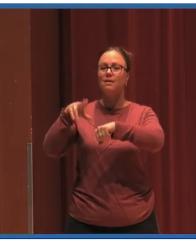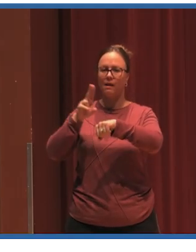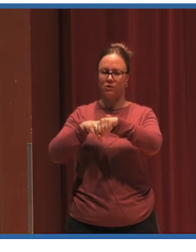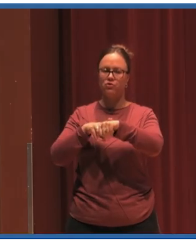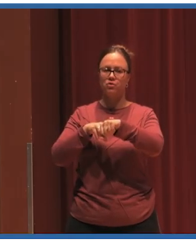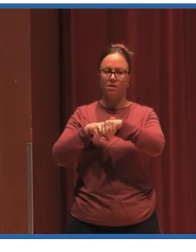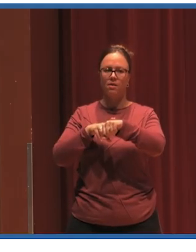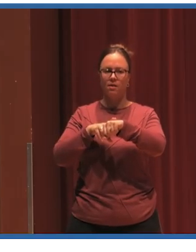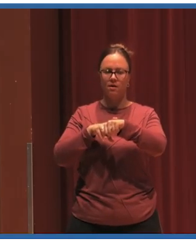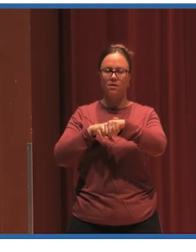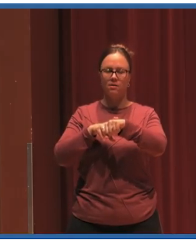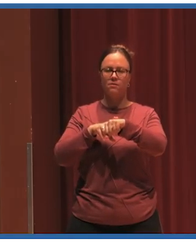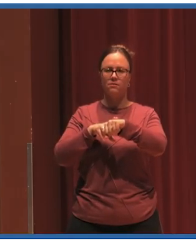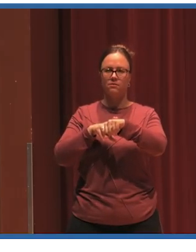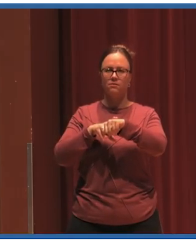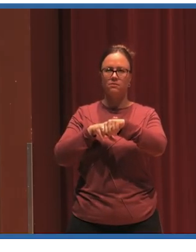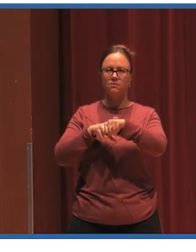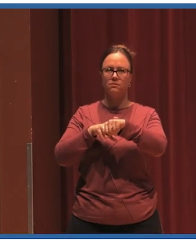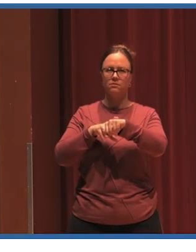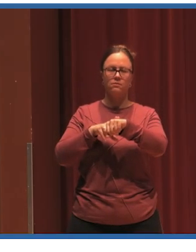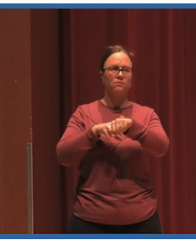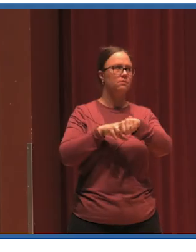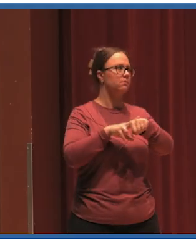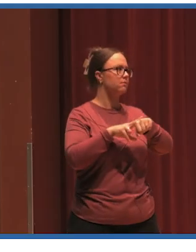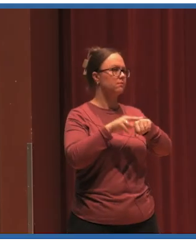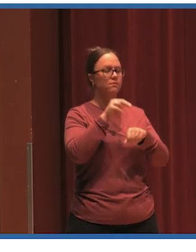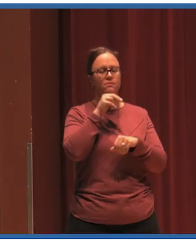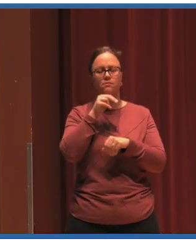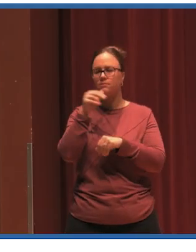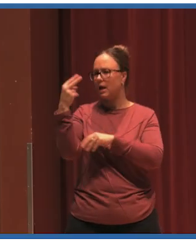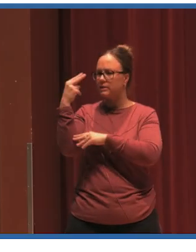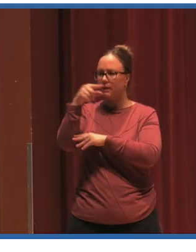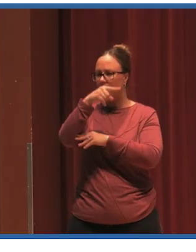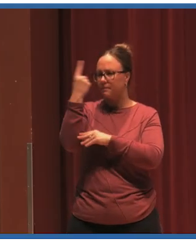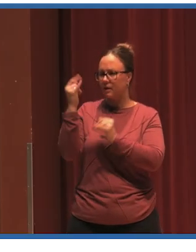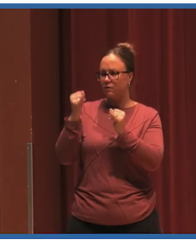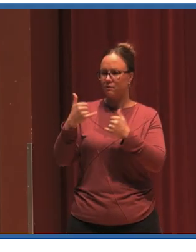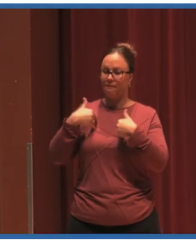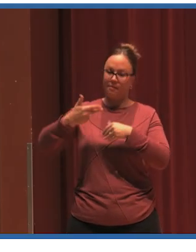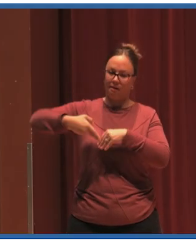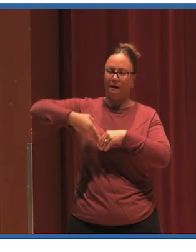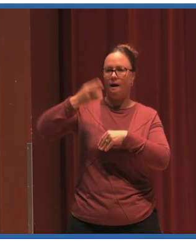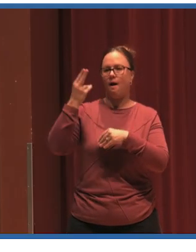and non-Hispanic Black individuals have the highest rate in the county.